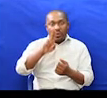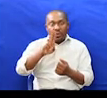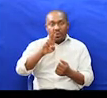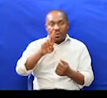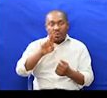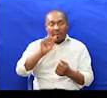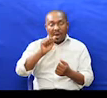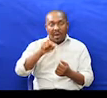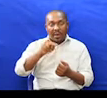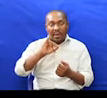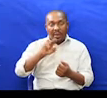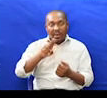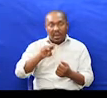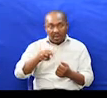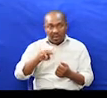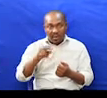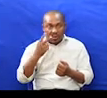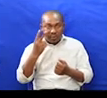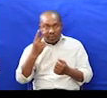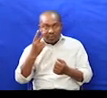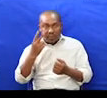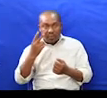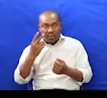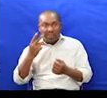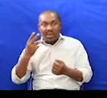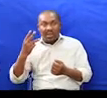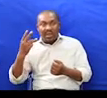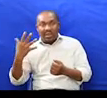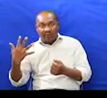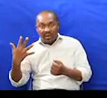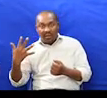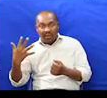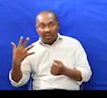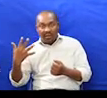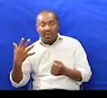uranium-235. Uranium-235 can be destroyed